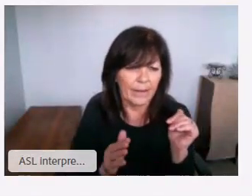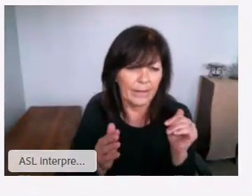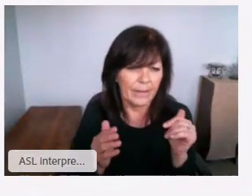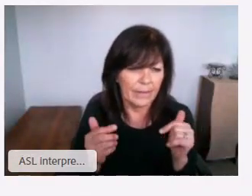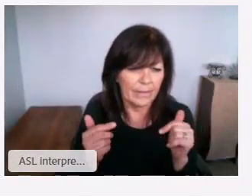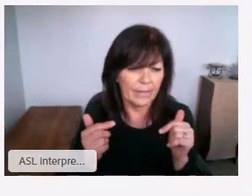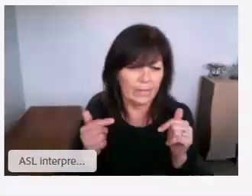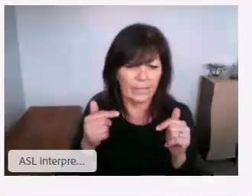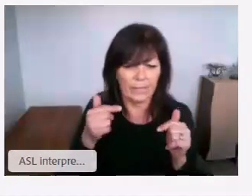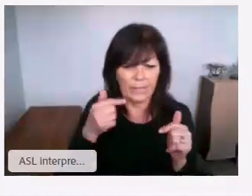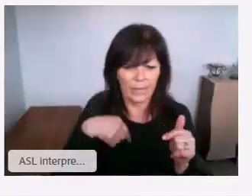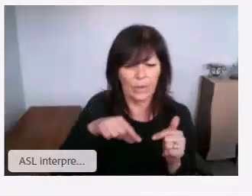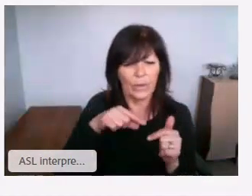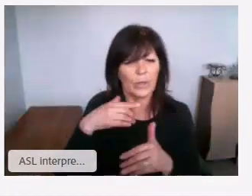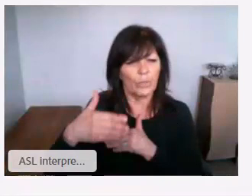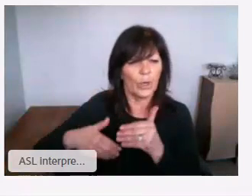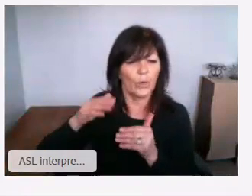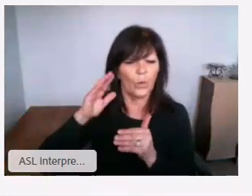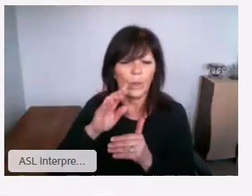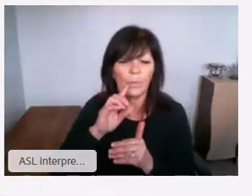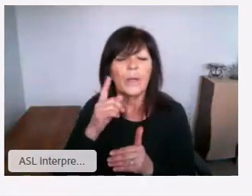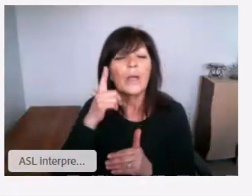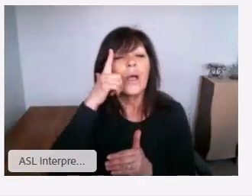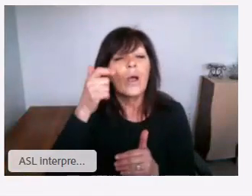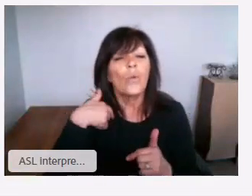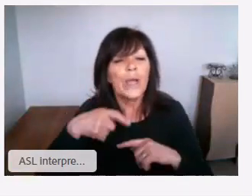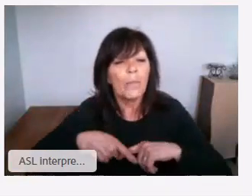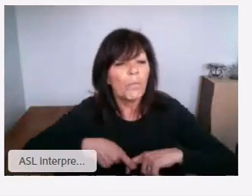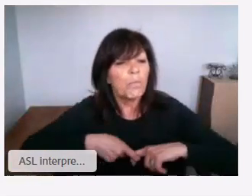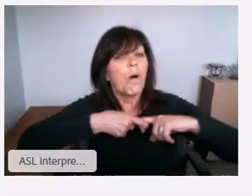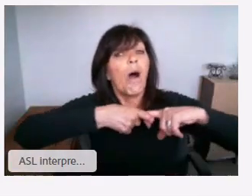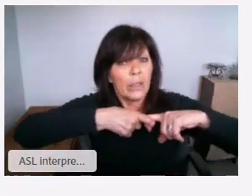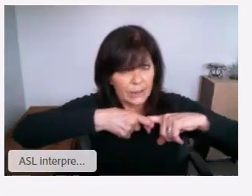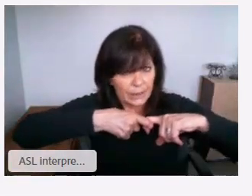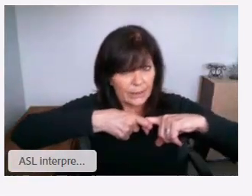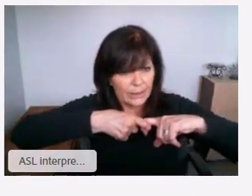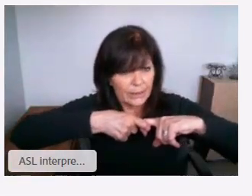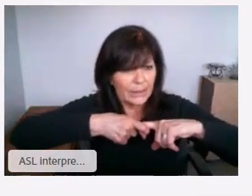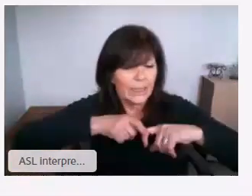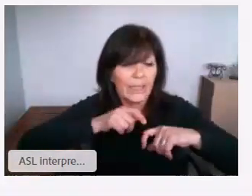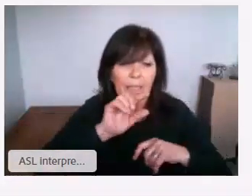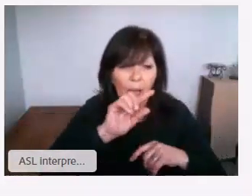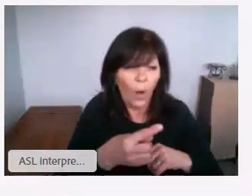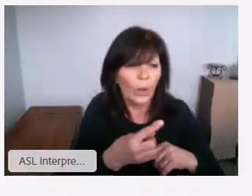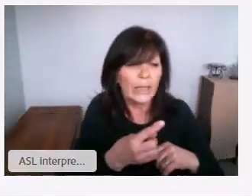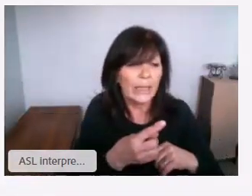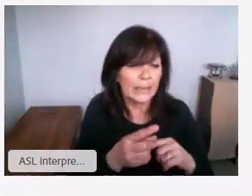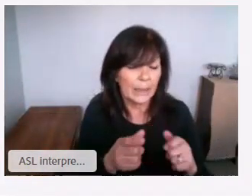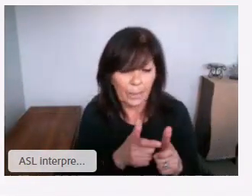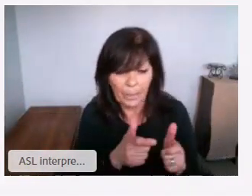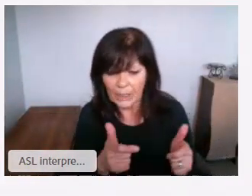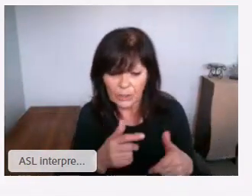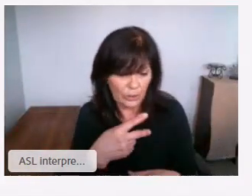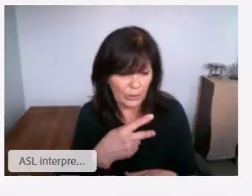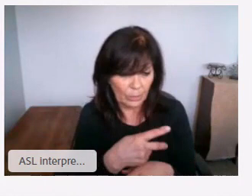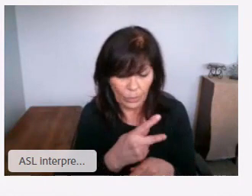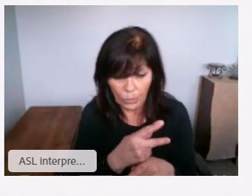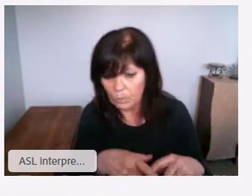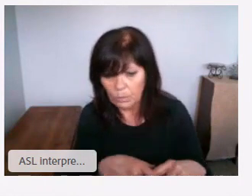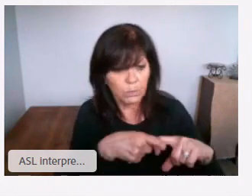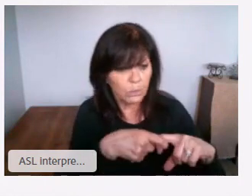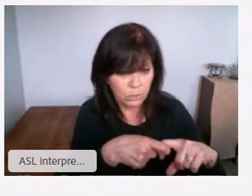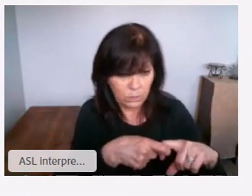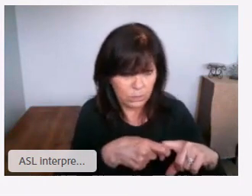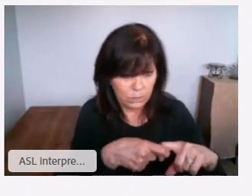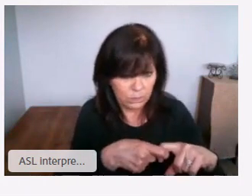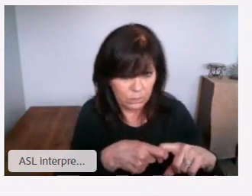engineering process would be, because we pause not only at the major products that we develop, like